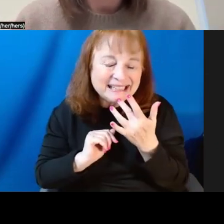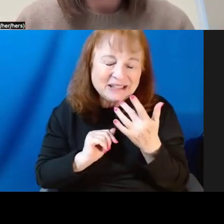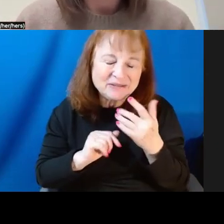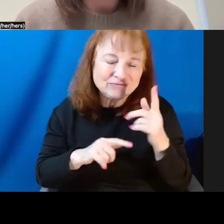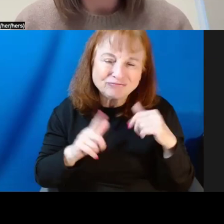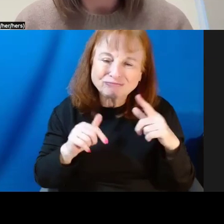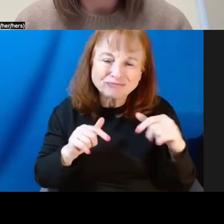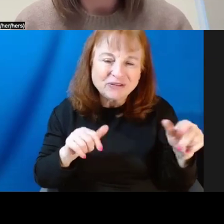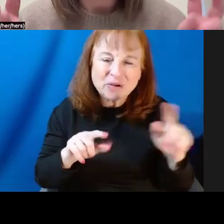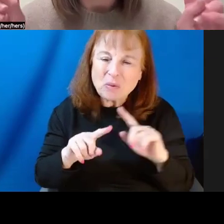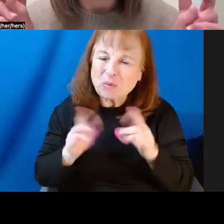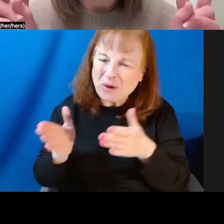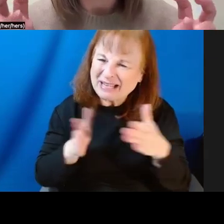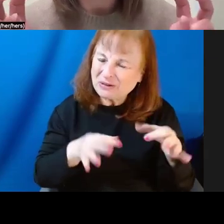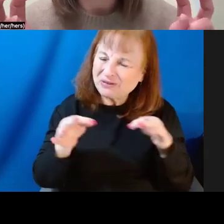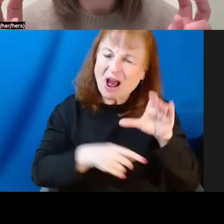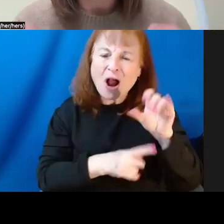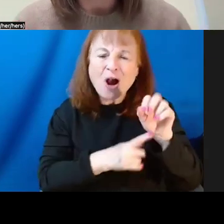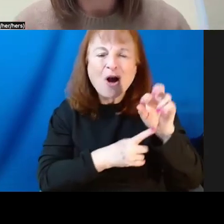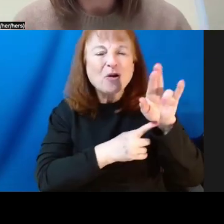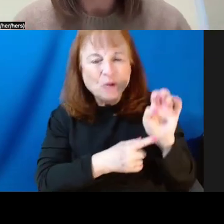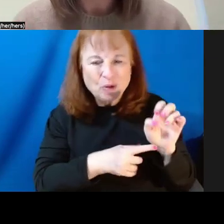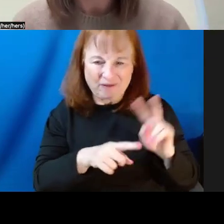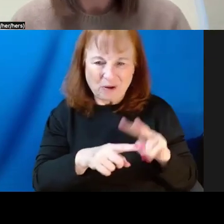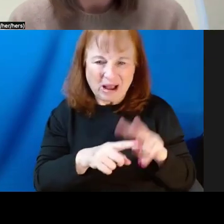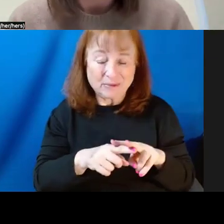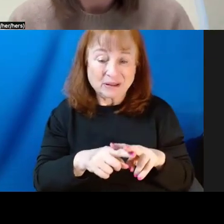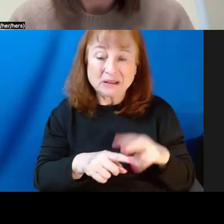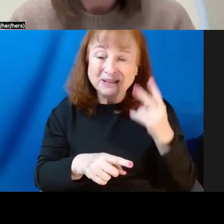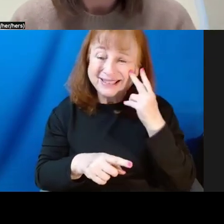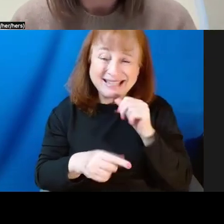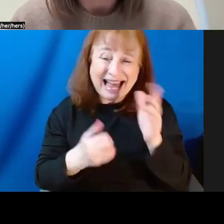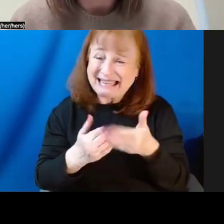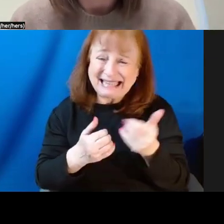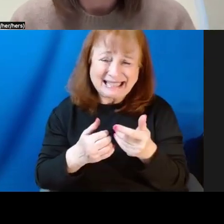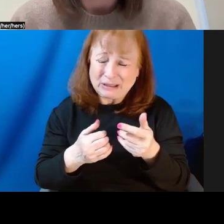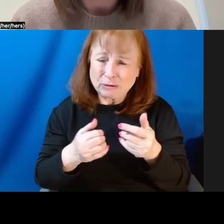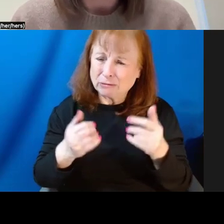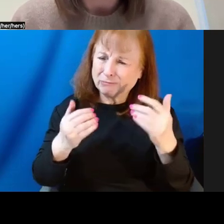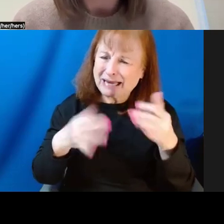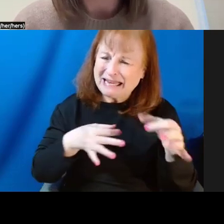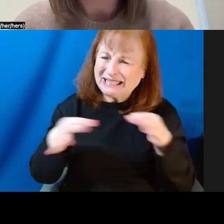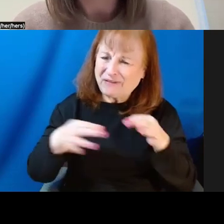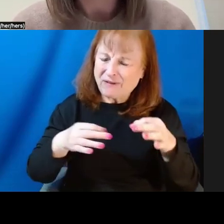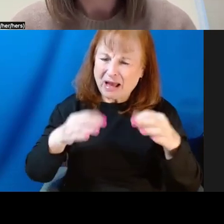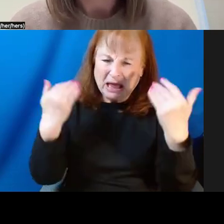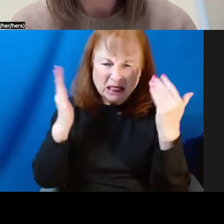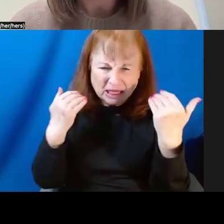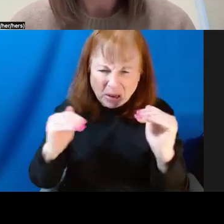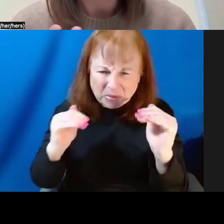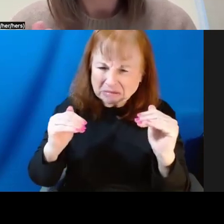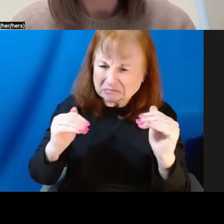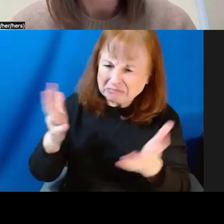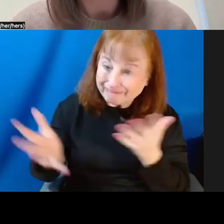possible ways to define core vocabulary. And you can see that it's not easy to do, and there are lots of ways to do it.